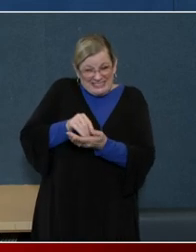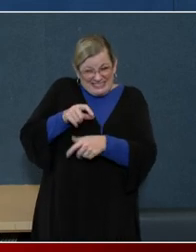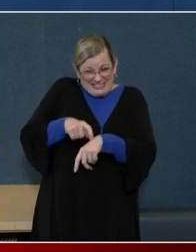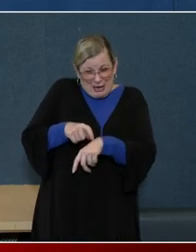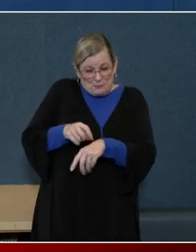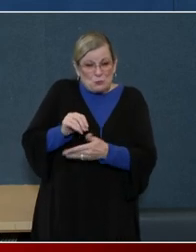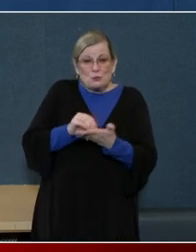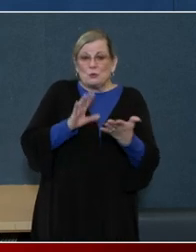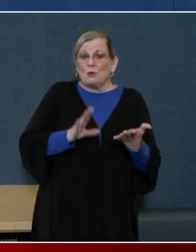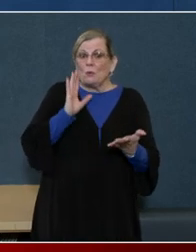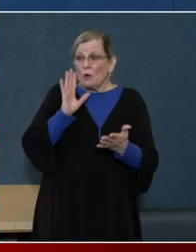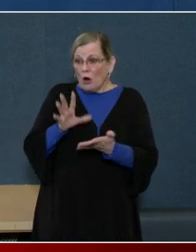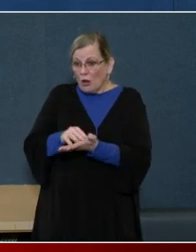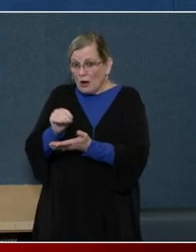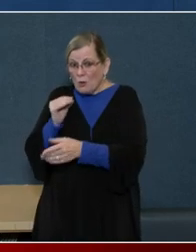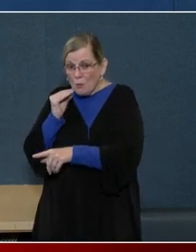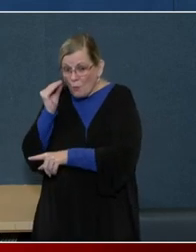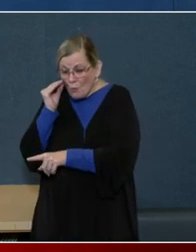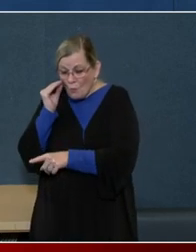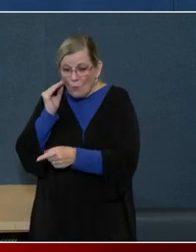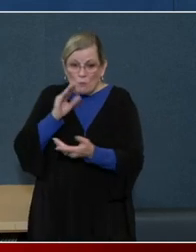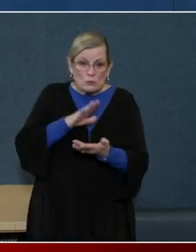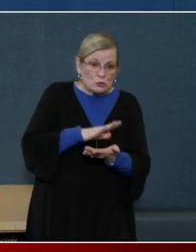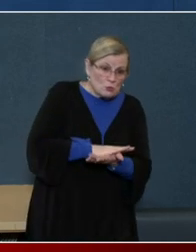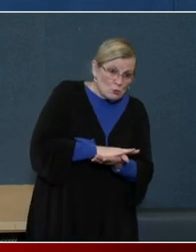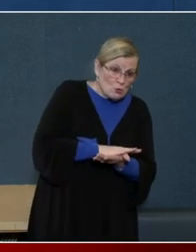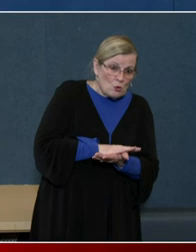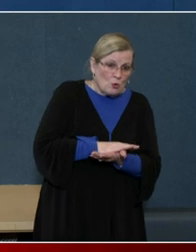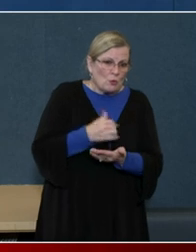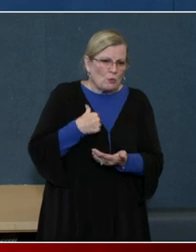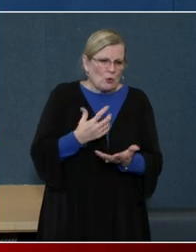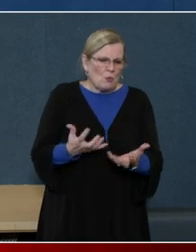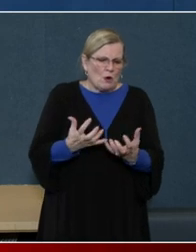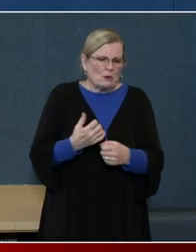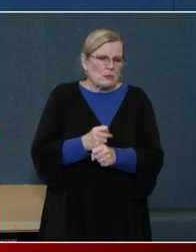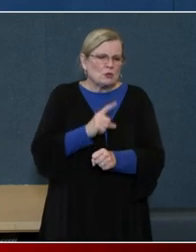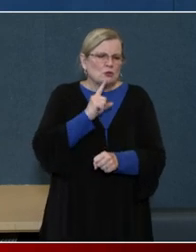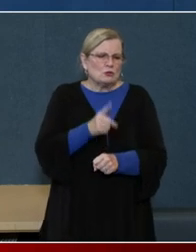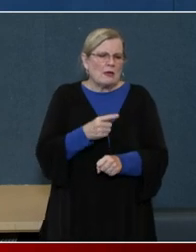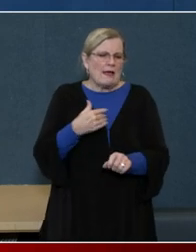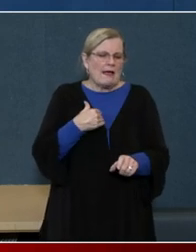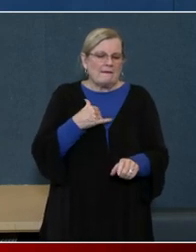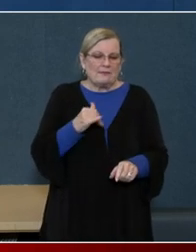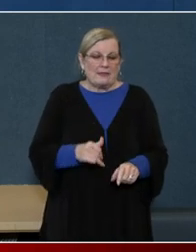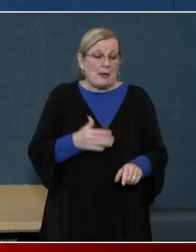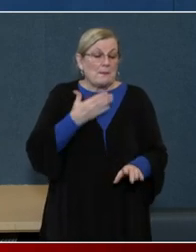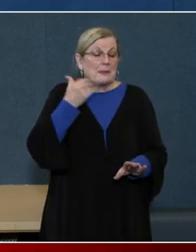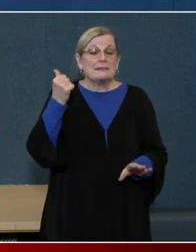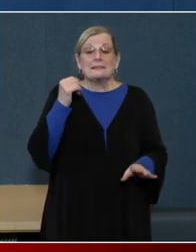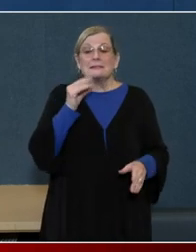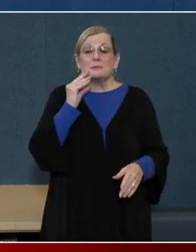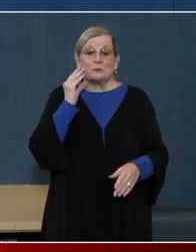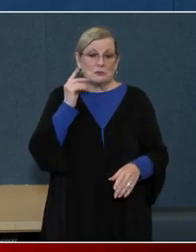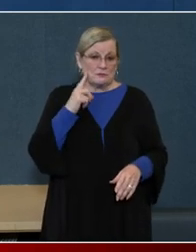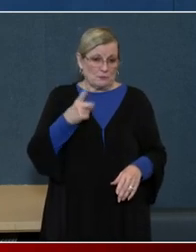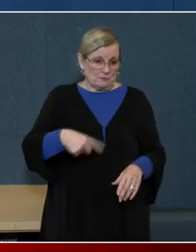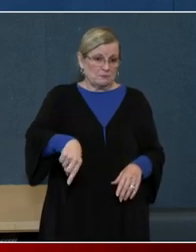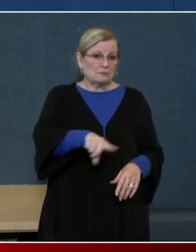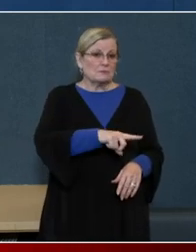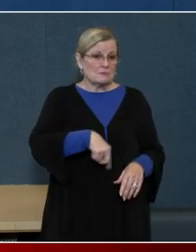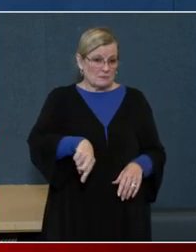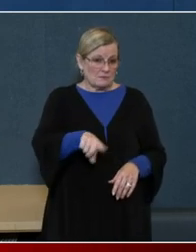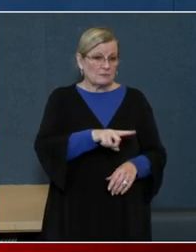want to continue to ensure that they're getting the best experience possible. Our secondary courses are